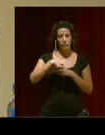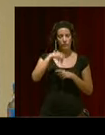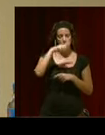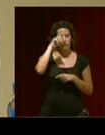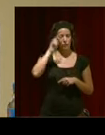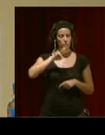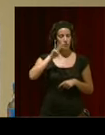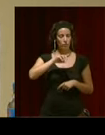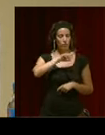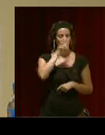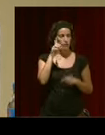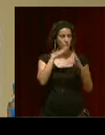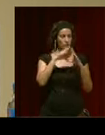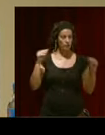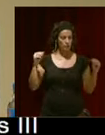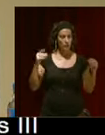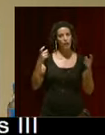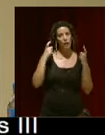professor of the